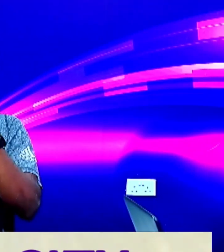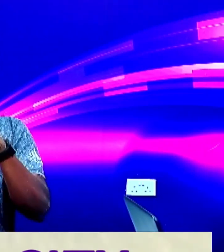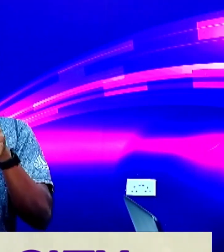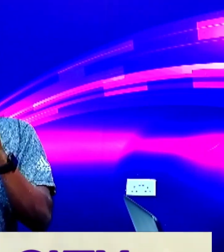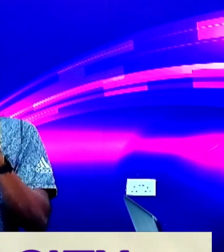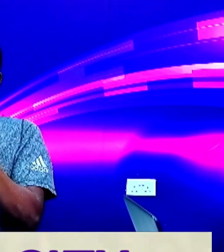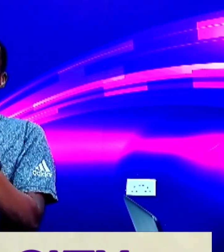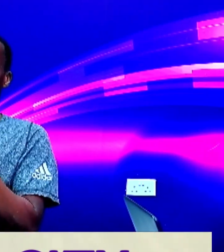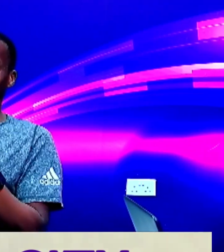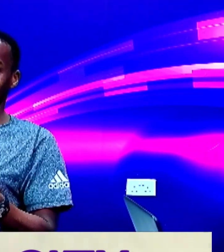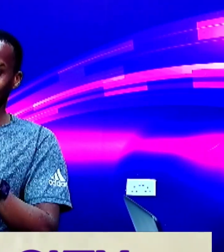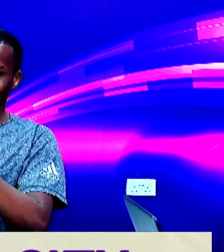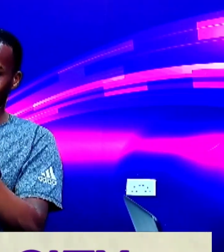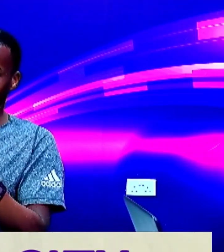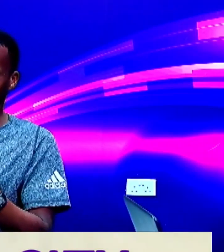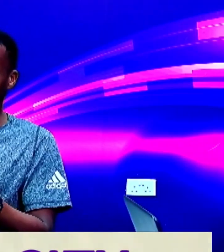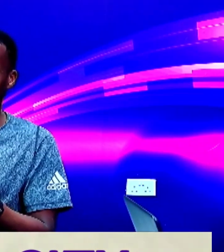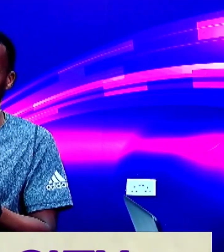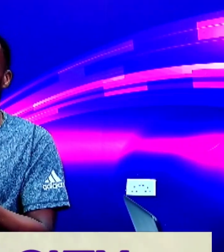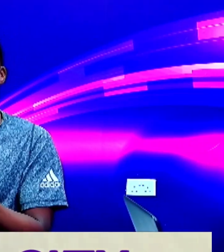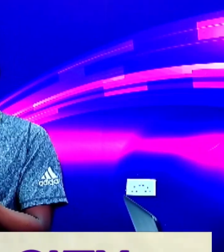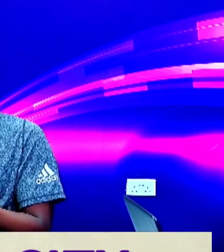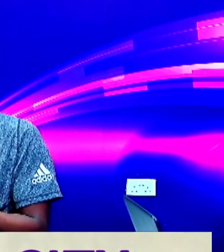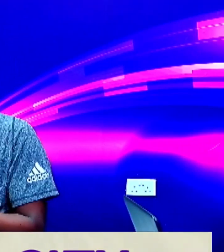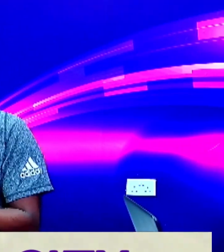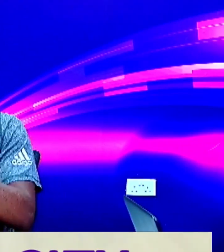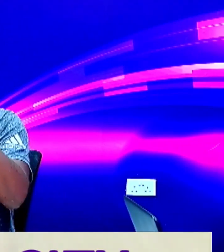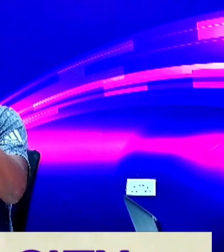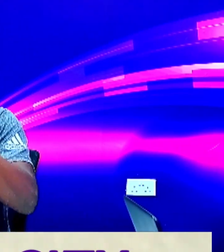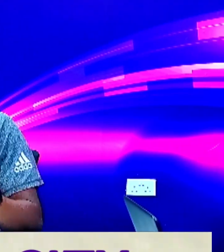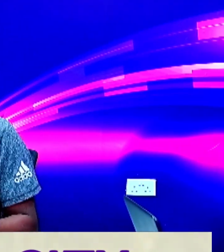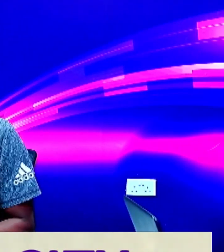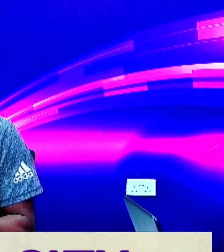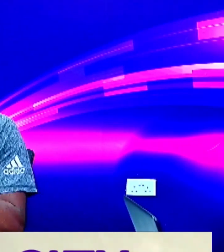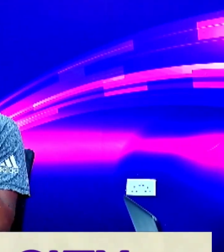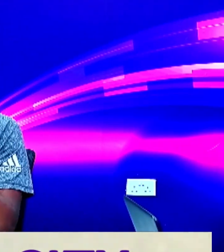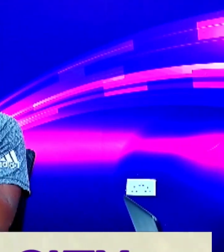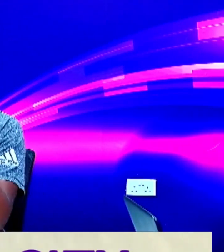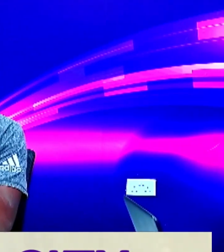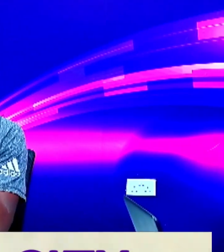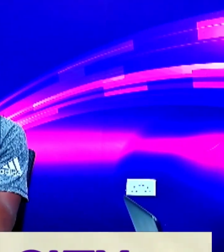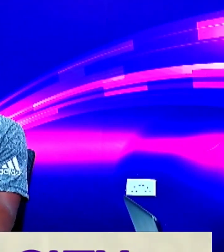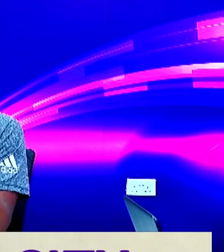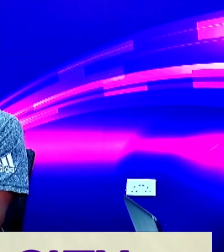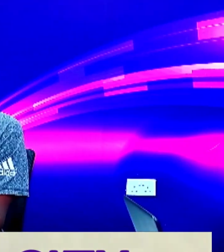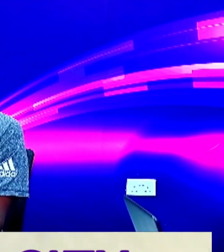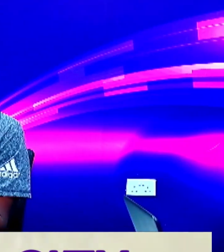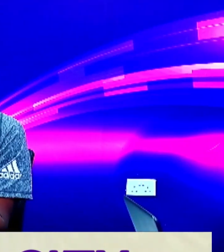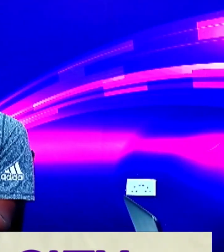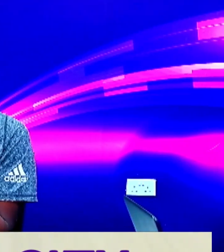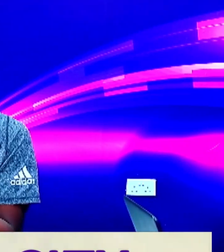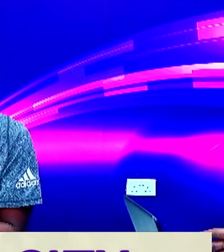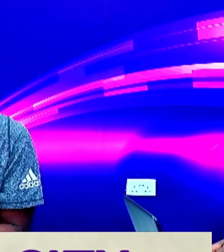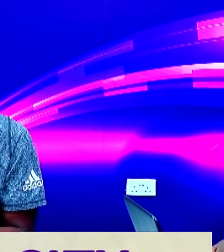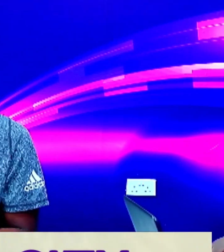I think it's possible for Chelsea to win. they can finish top 4, not winning but finishing top